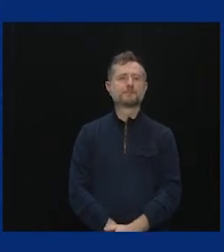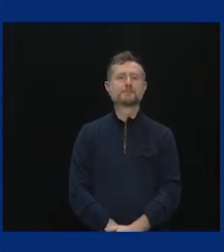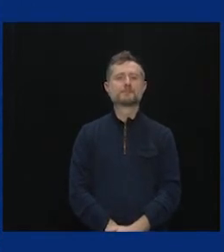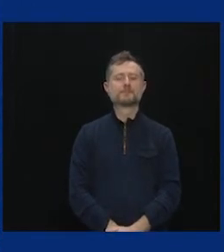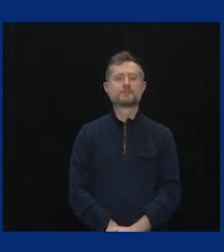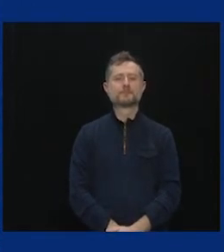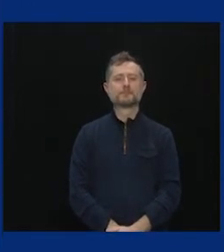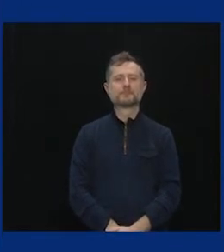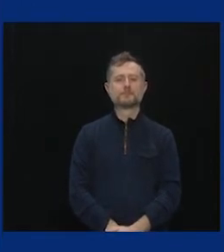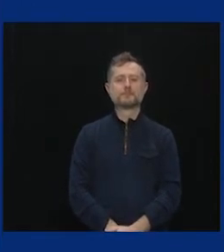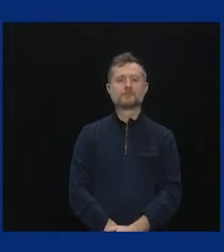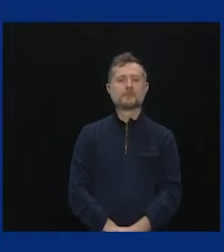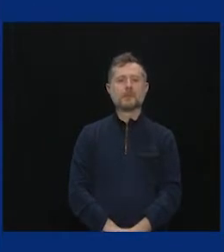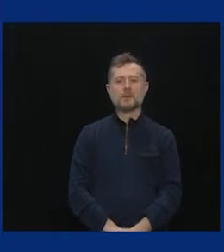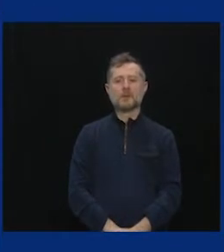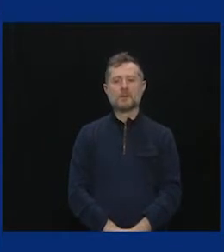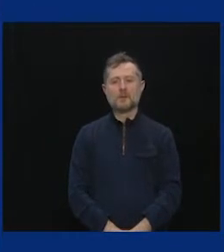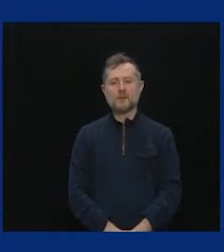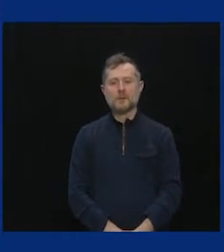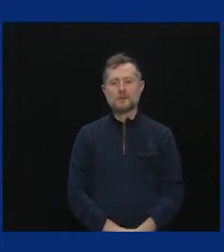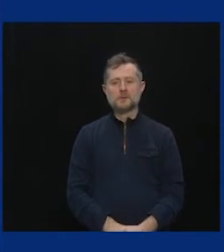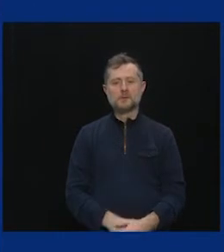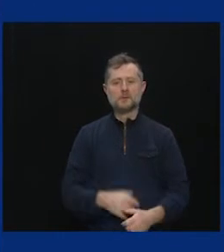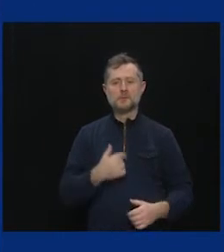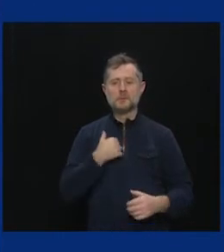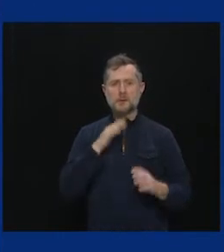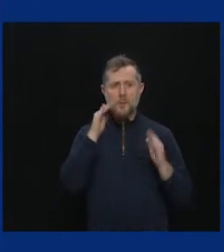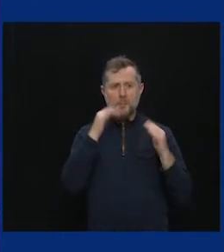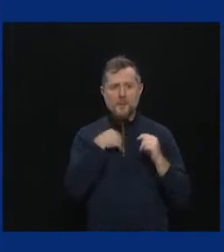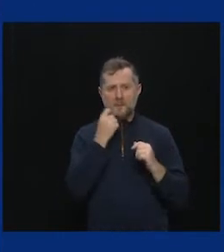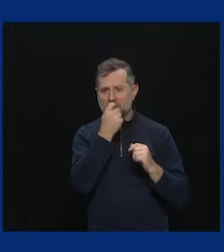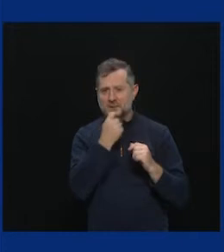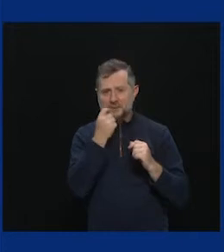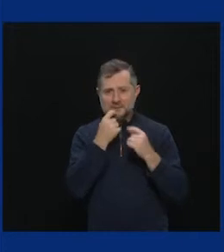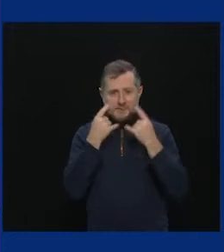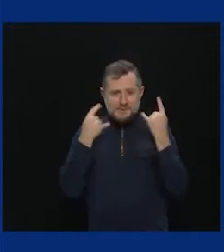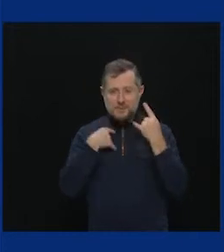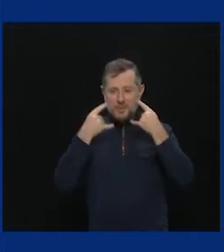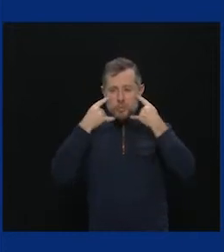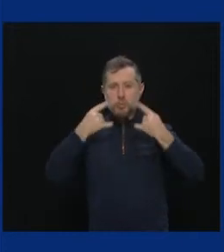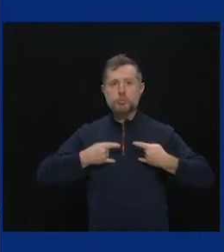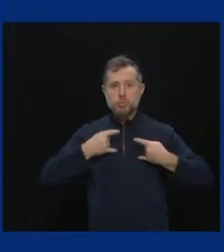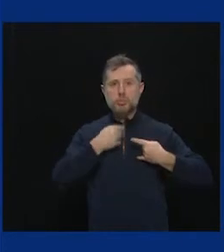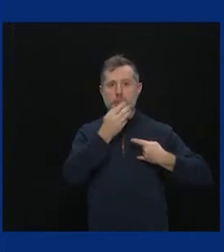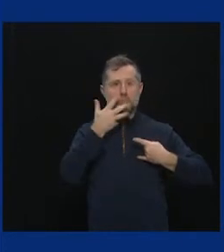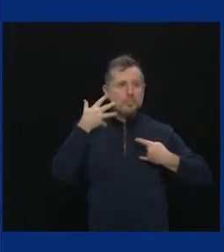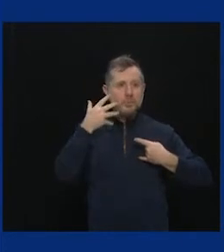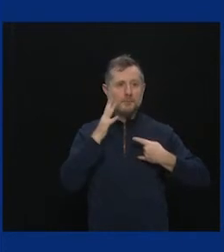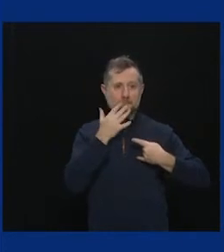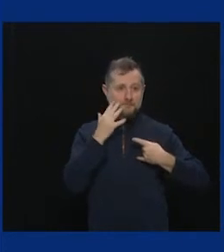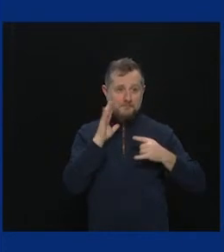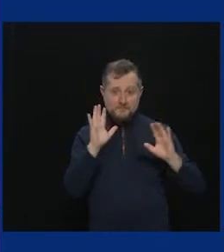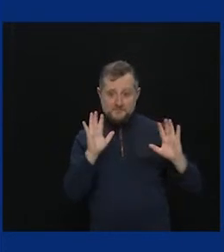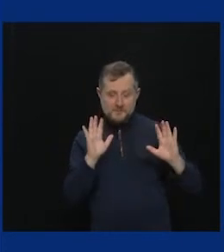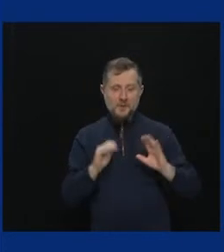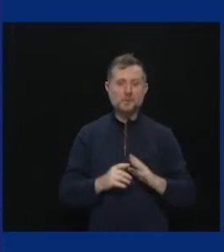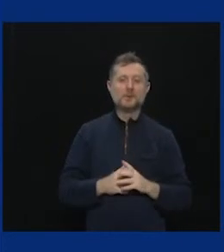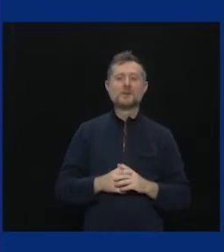Just hope I don't have lipstick all over my face with this mask. Good afternoon,